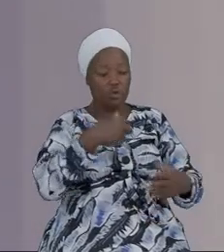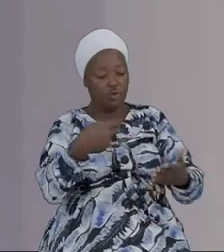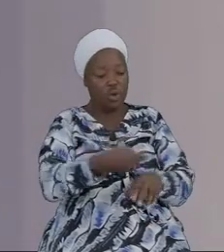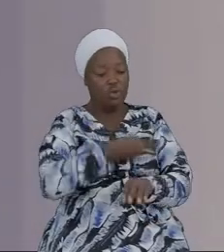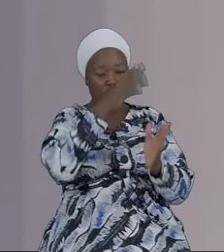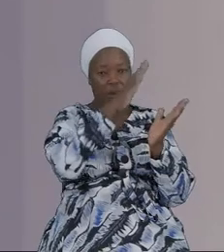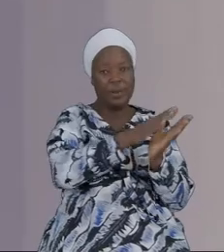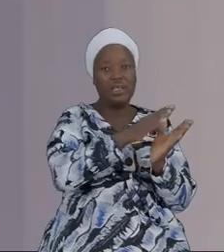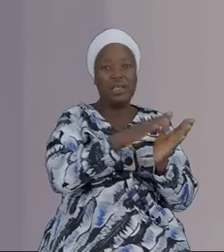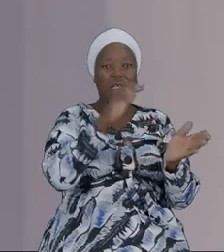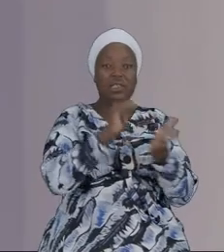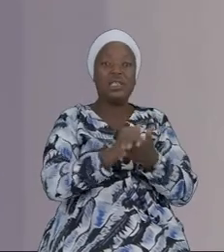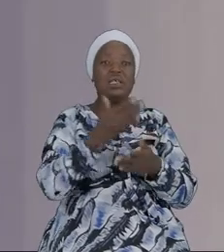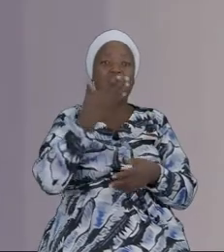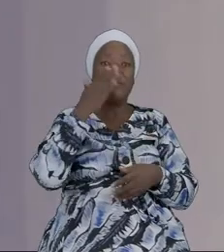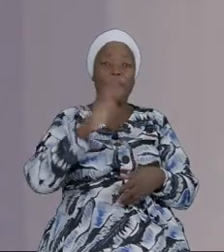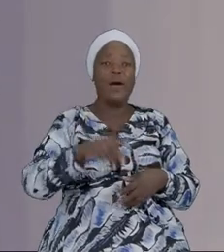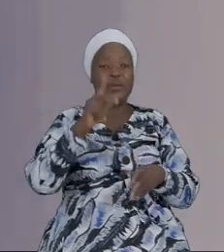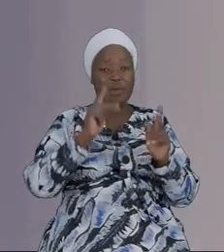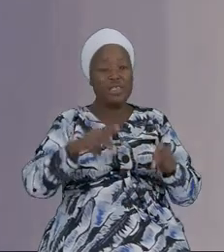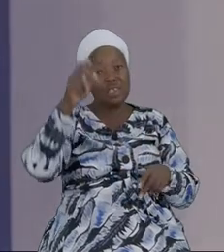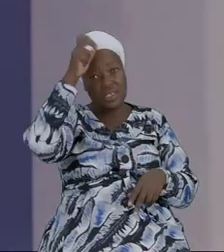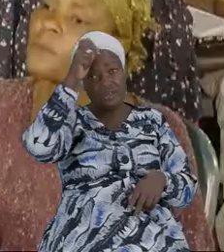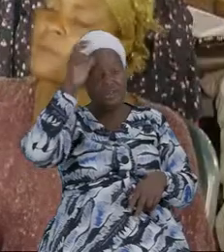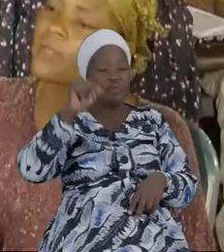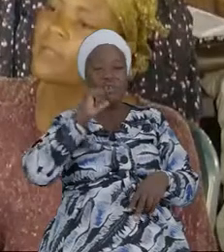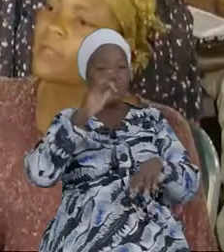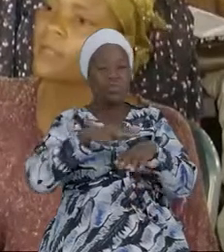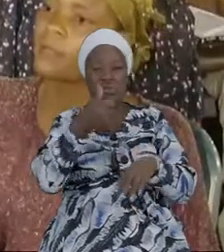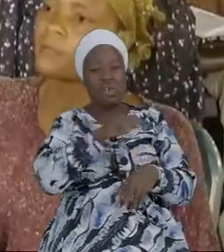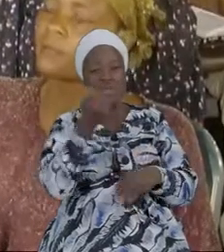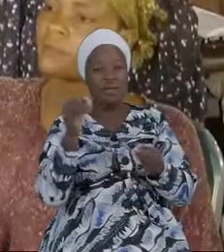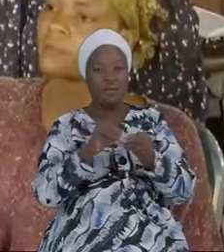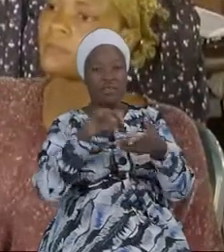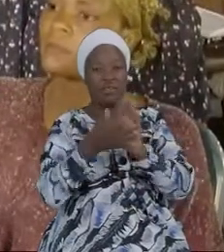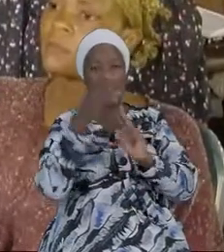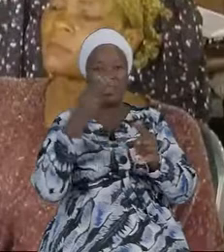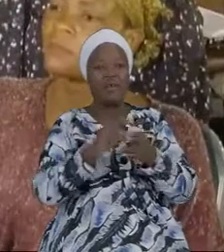shepherd. That evil one will not touch you anymore in Jesus' name.